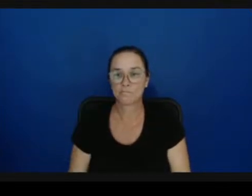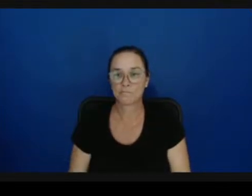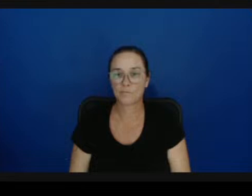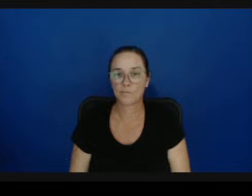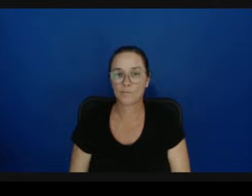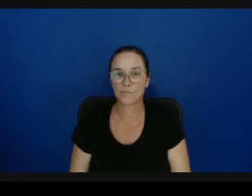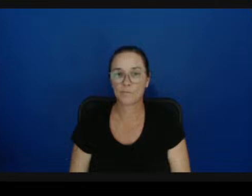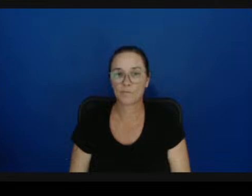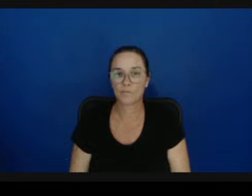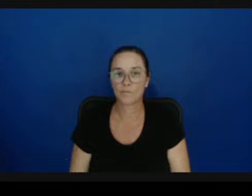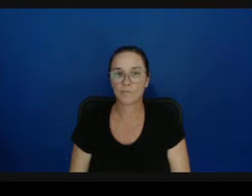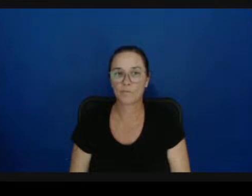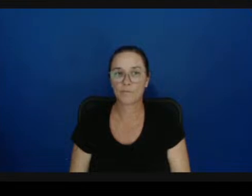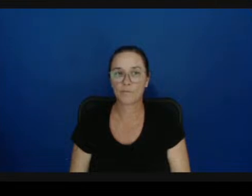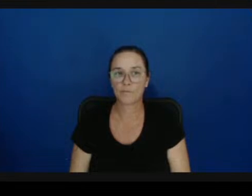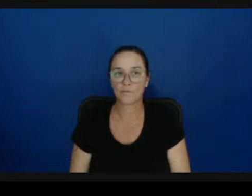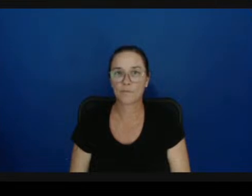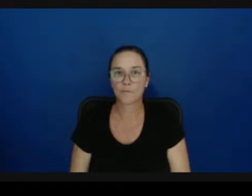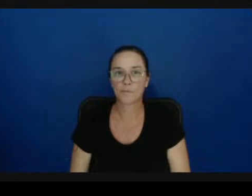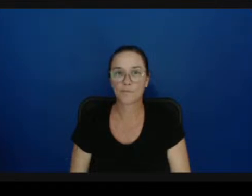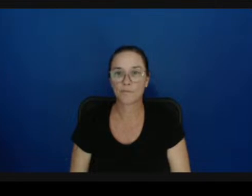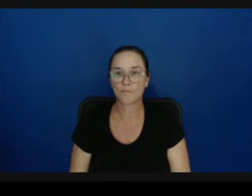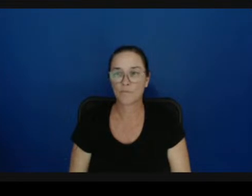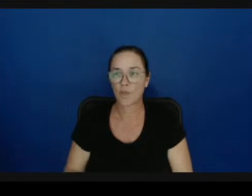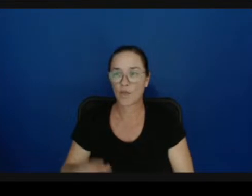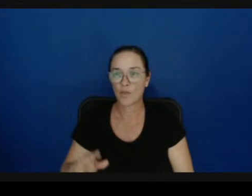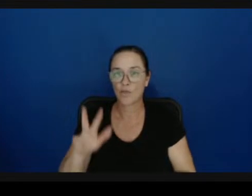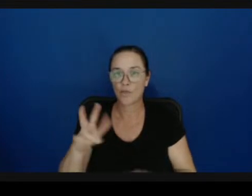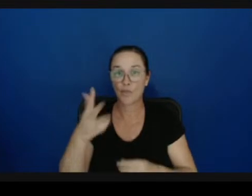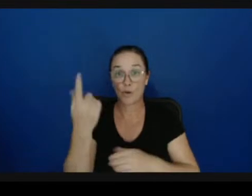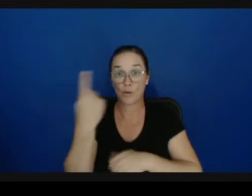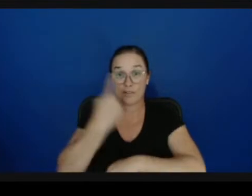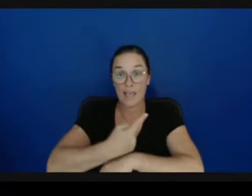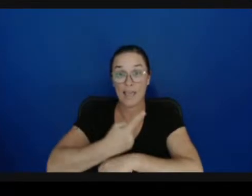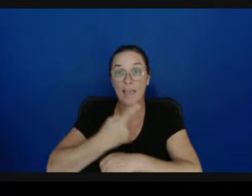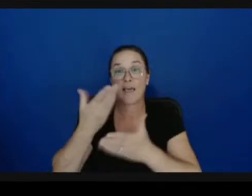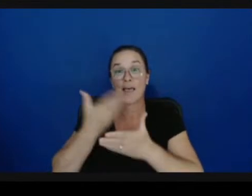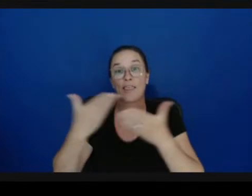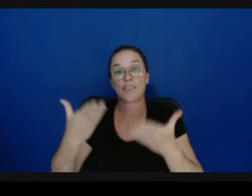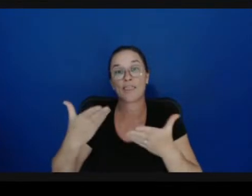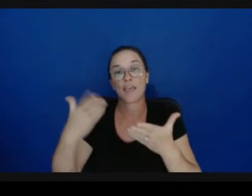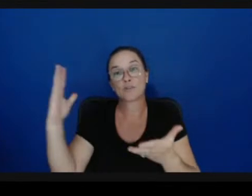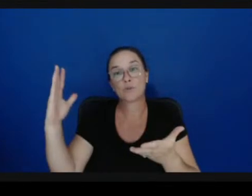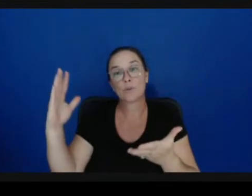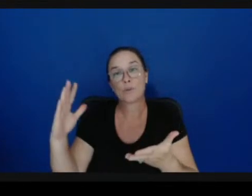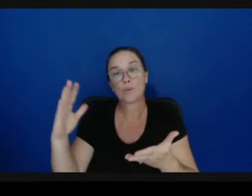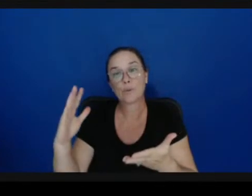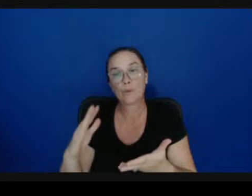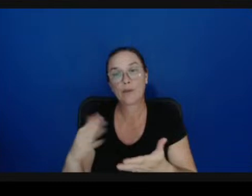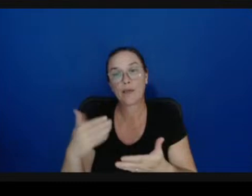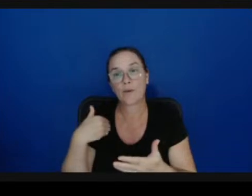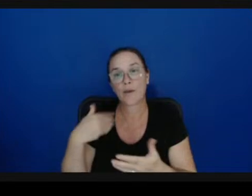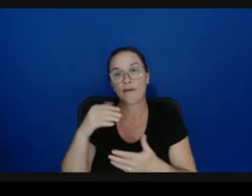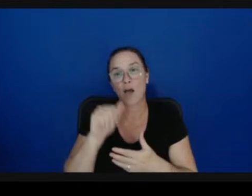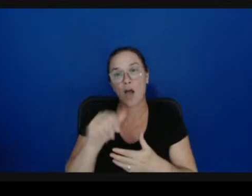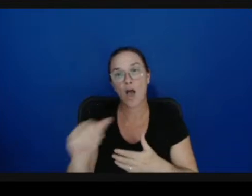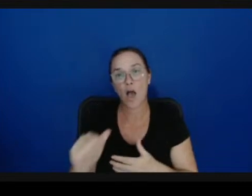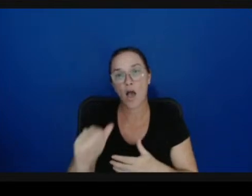The third phase, when things are dying down, there's our small lava pad, as we noted.